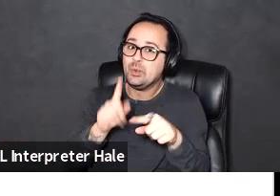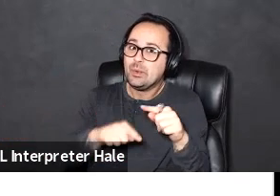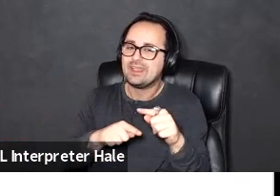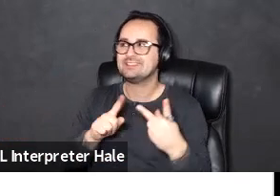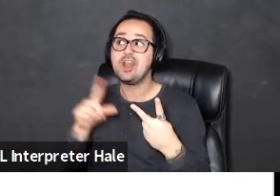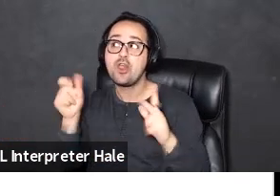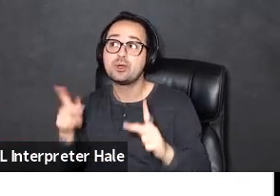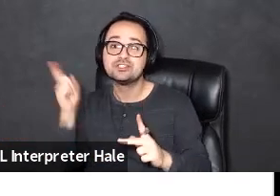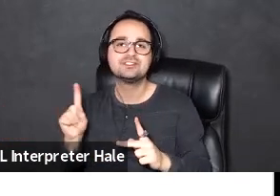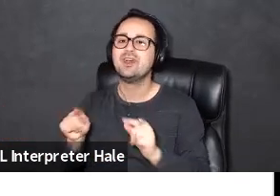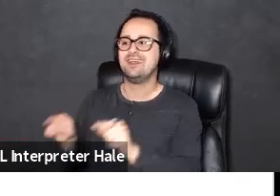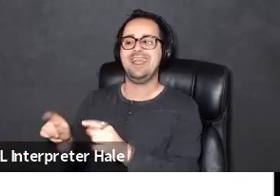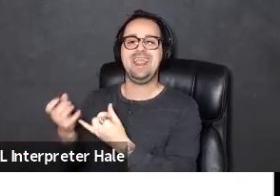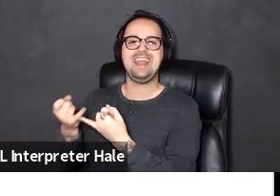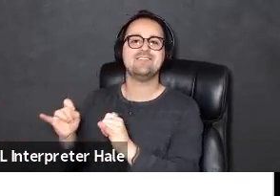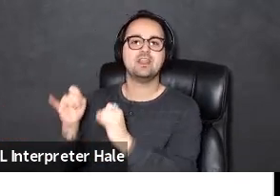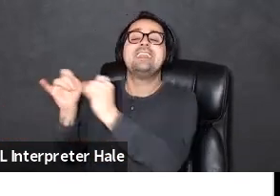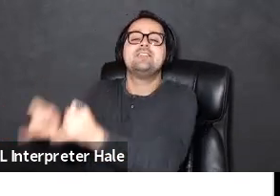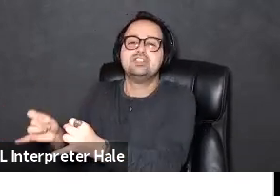it. It's an individually owned account.